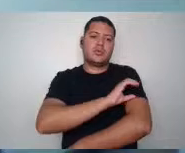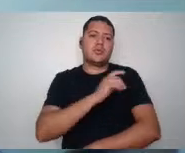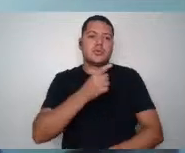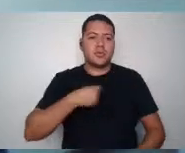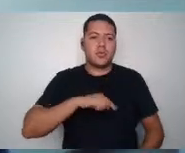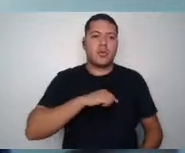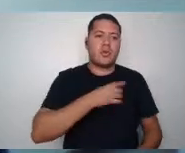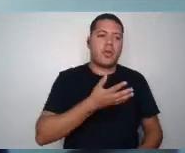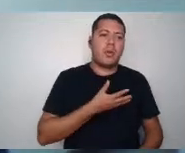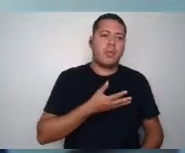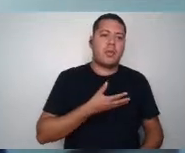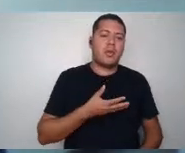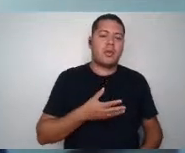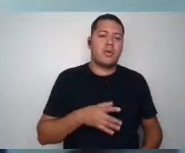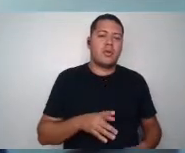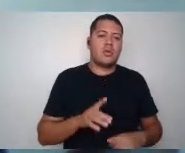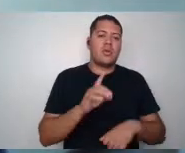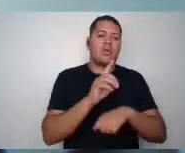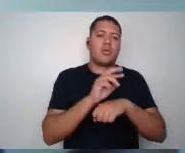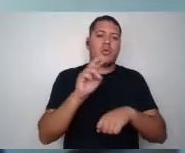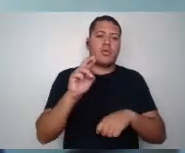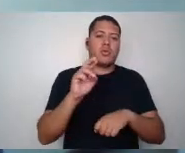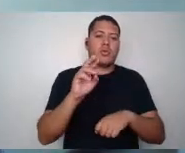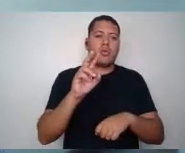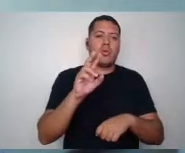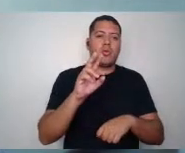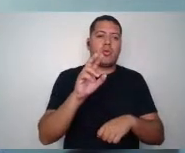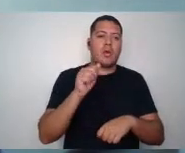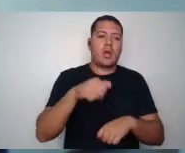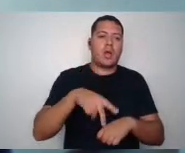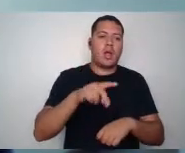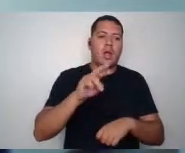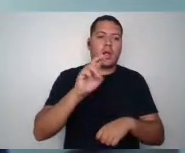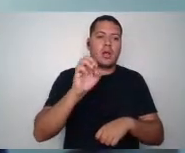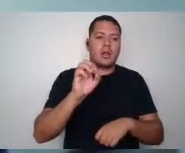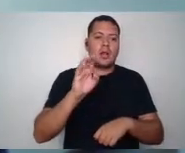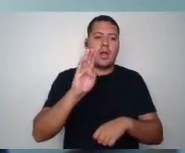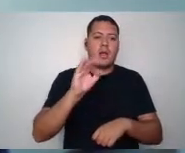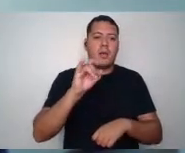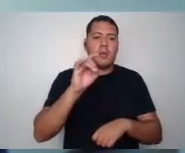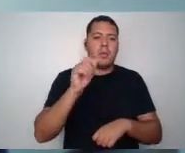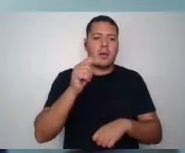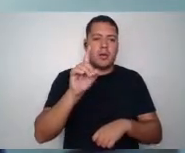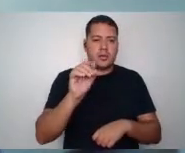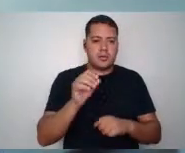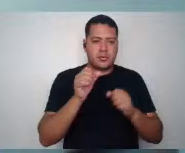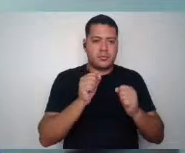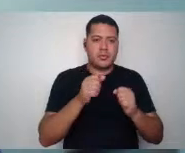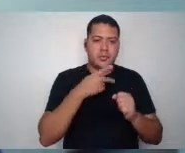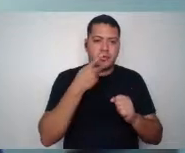coordinator, to our friend, Dr. André Machado Cavalcante, so that he